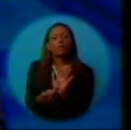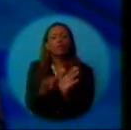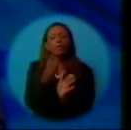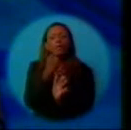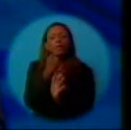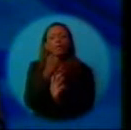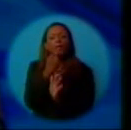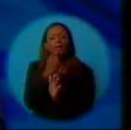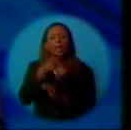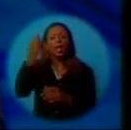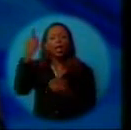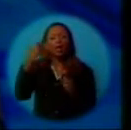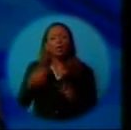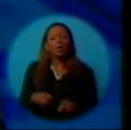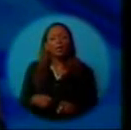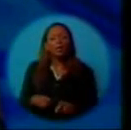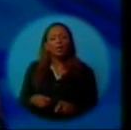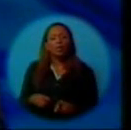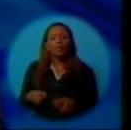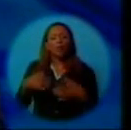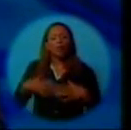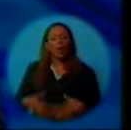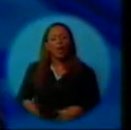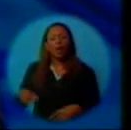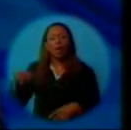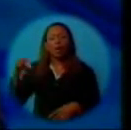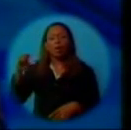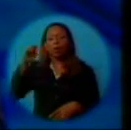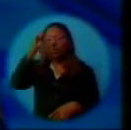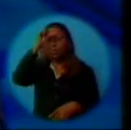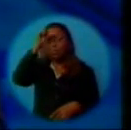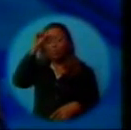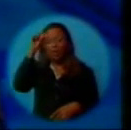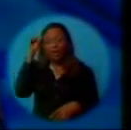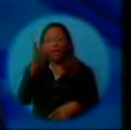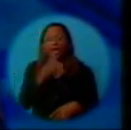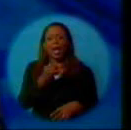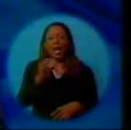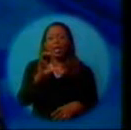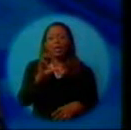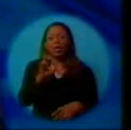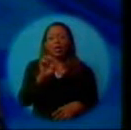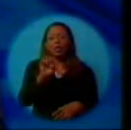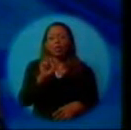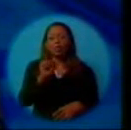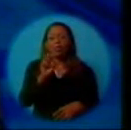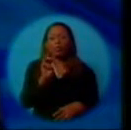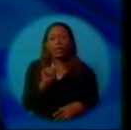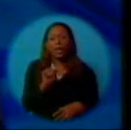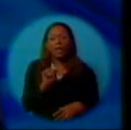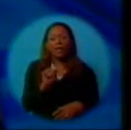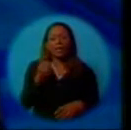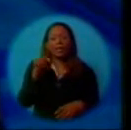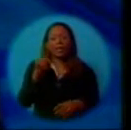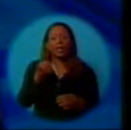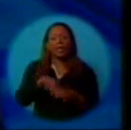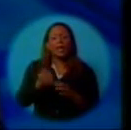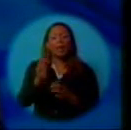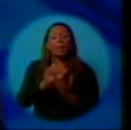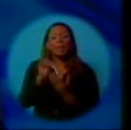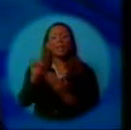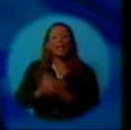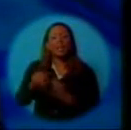the Transport Authority agreed to the wearing of the grey and cream uniforms in May this year in correspondence to